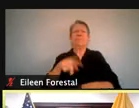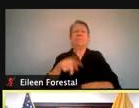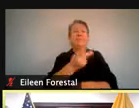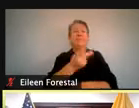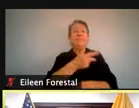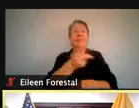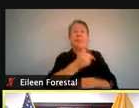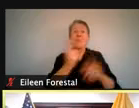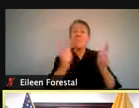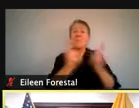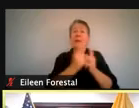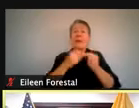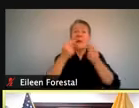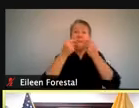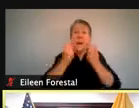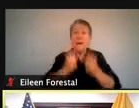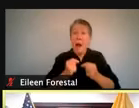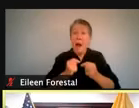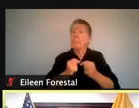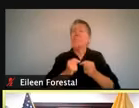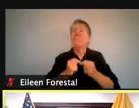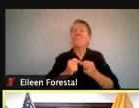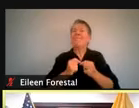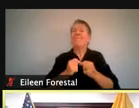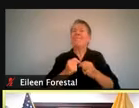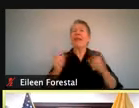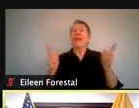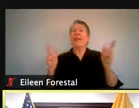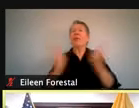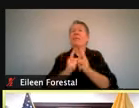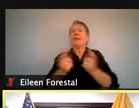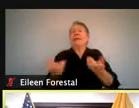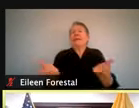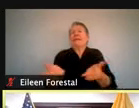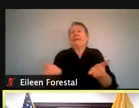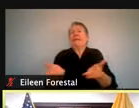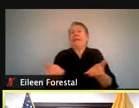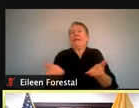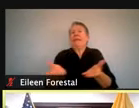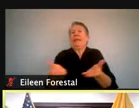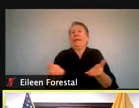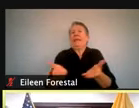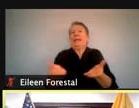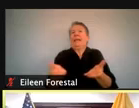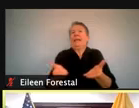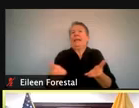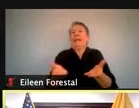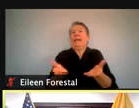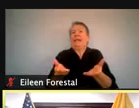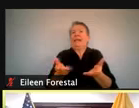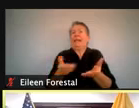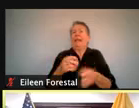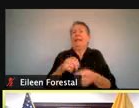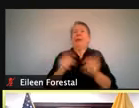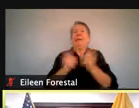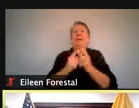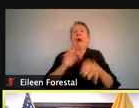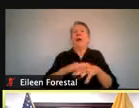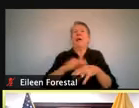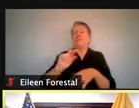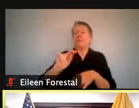this up. I asked them where, and they said on the New Jersey Turnpike, exit 5. And I